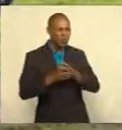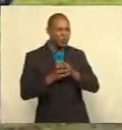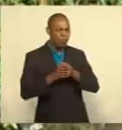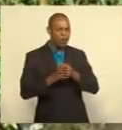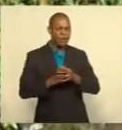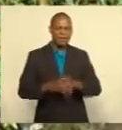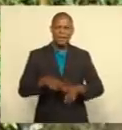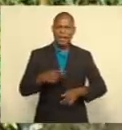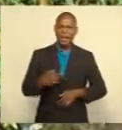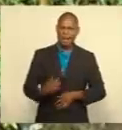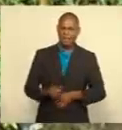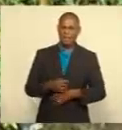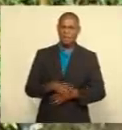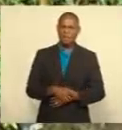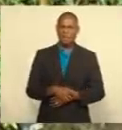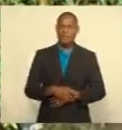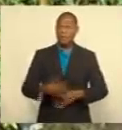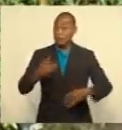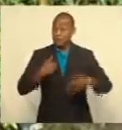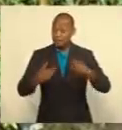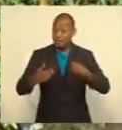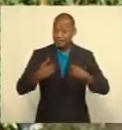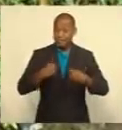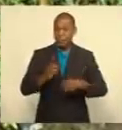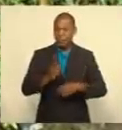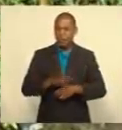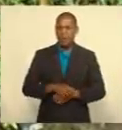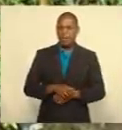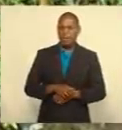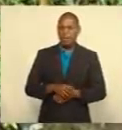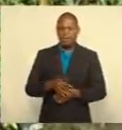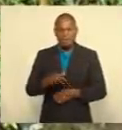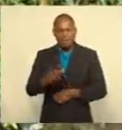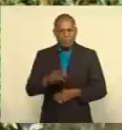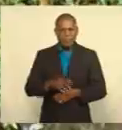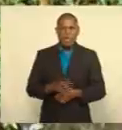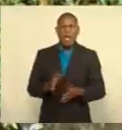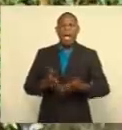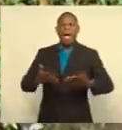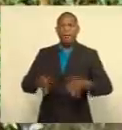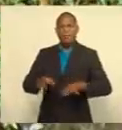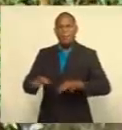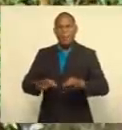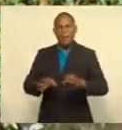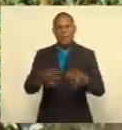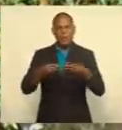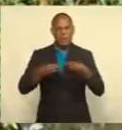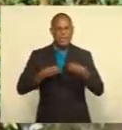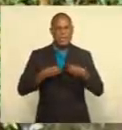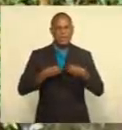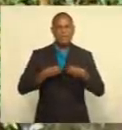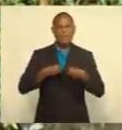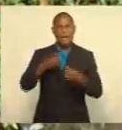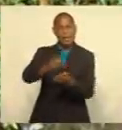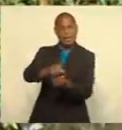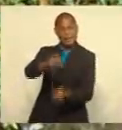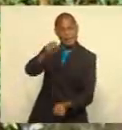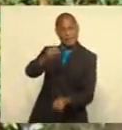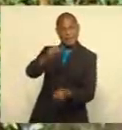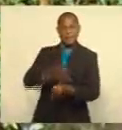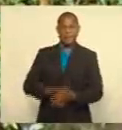time with. The University of the South Pacific is still looking at logistics on how the students will receive their certificates. A total